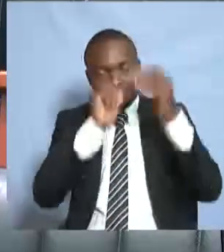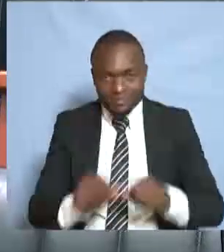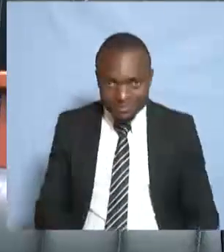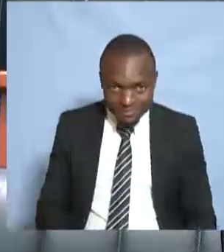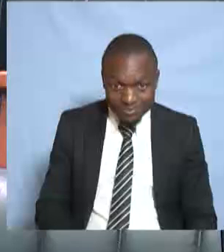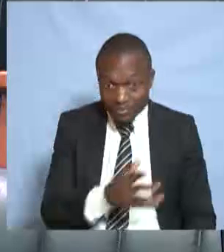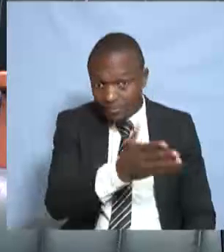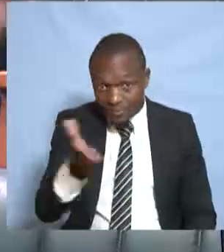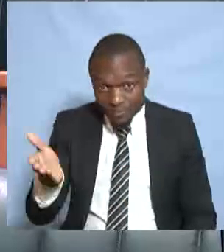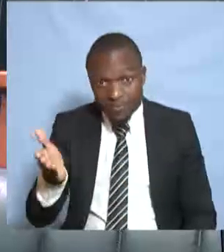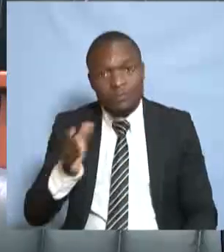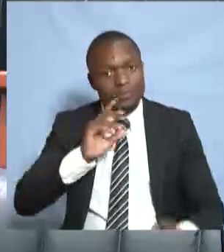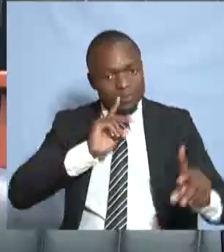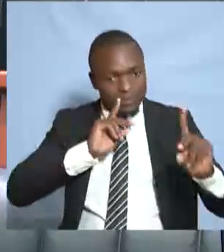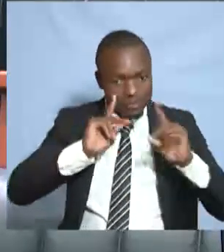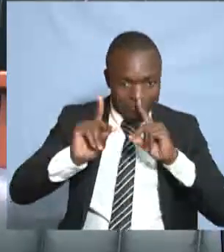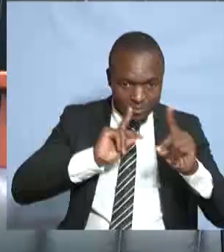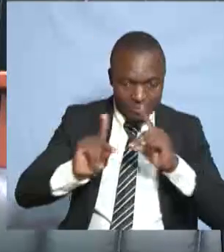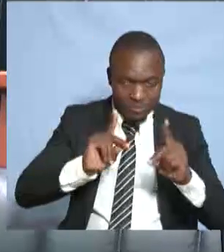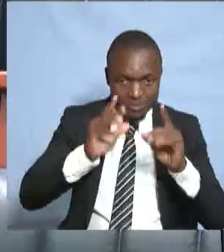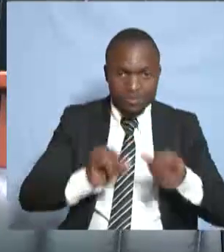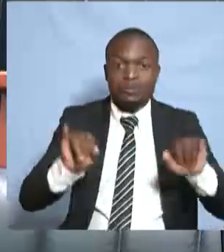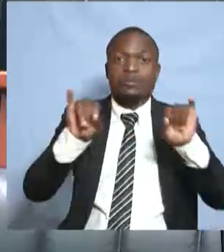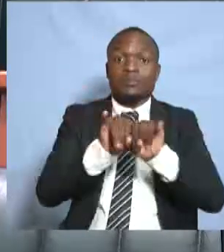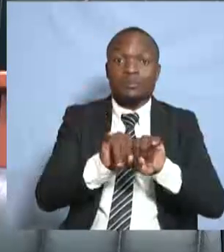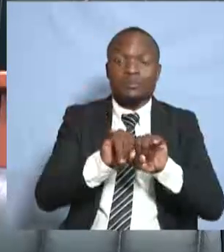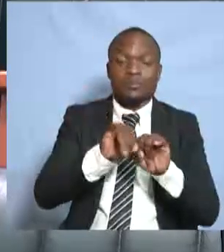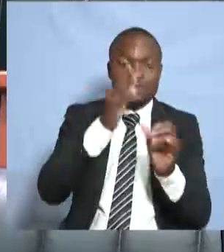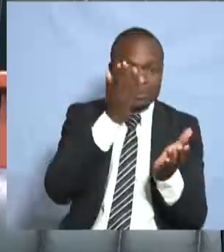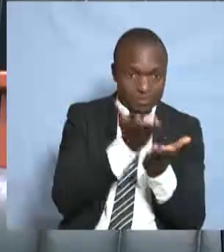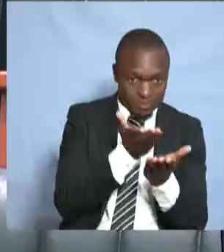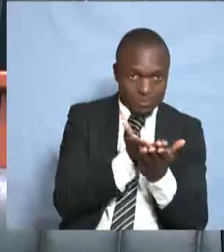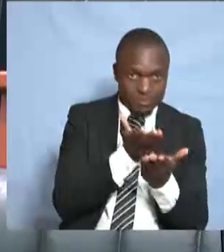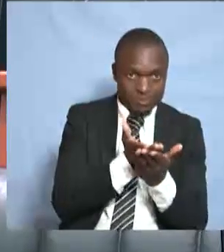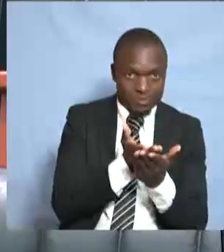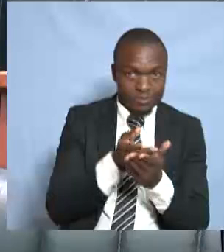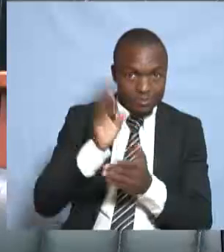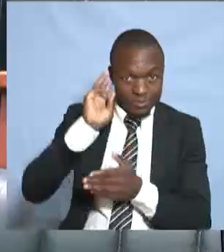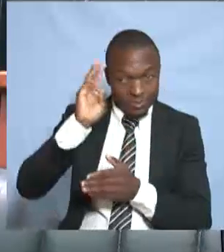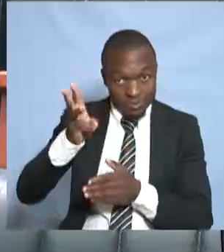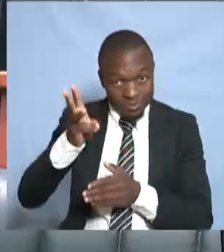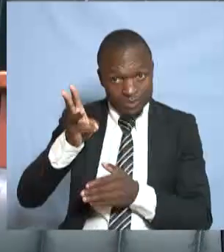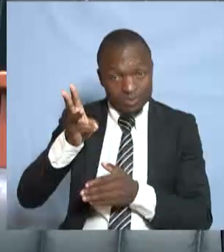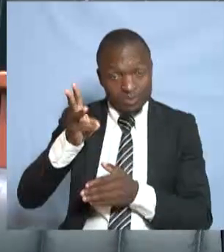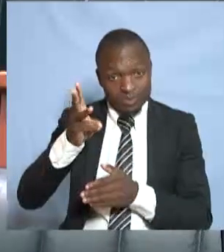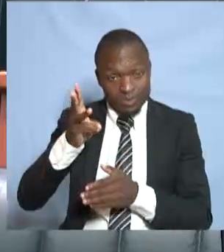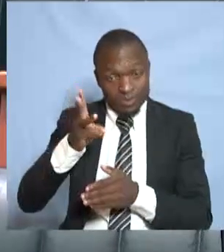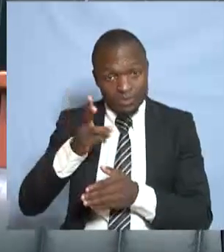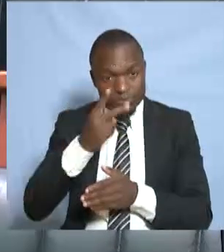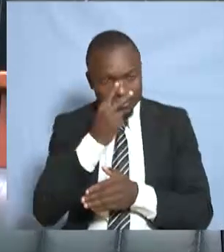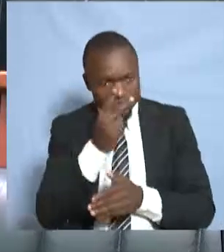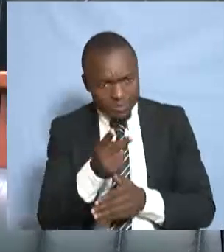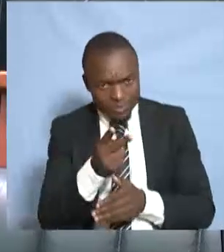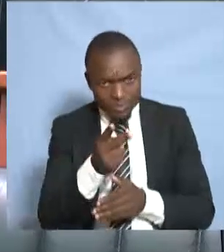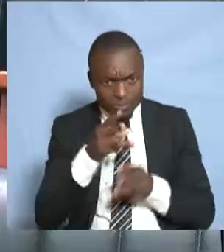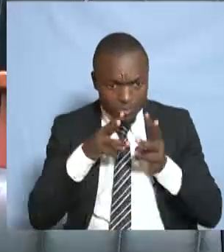that those that will debate this very important motion will view it from the perspective of the